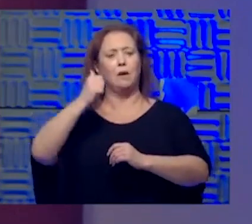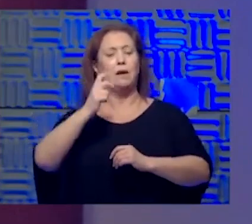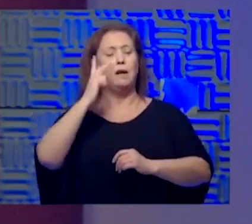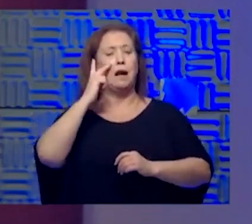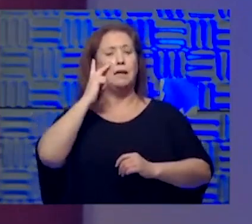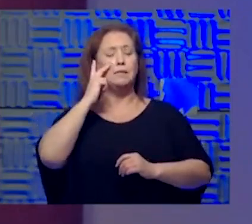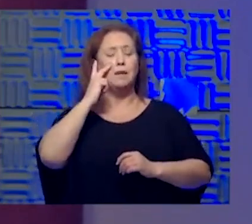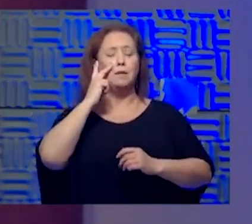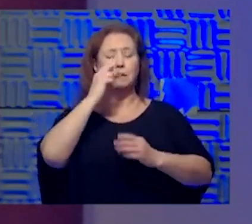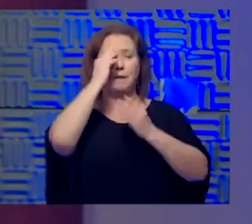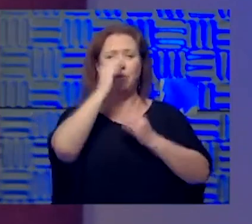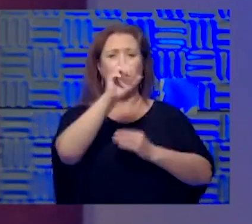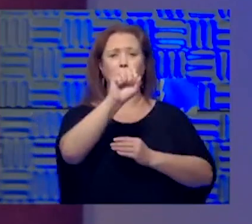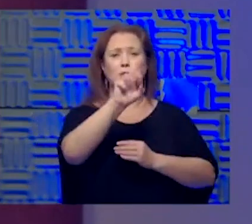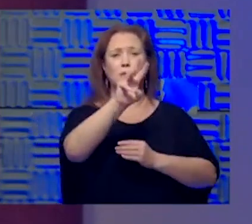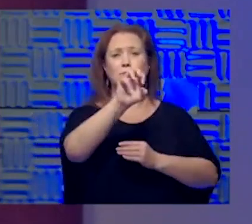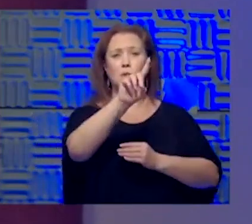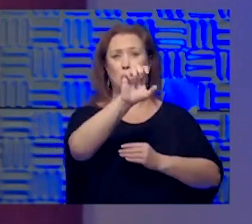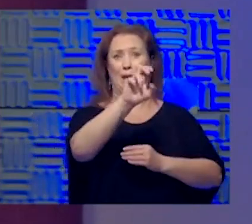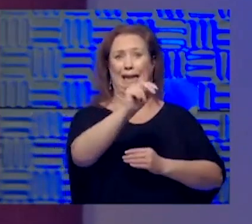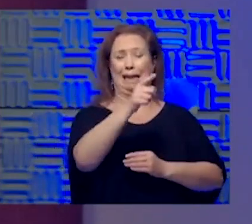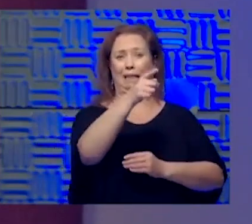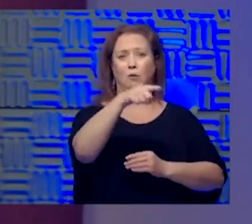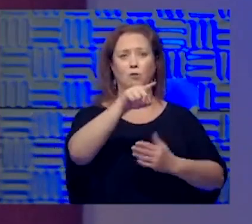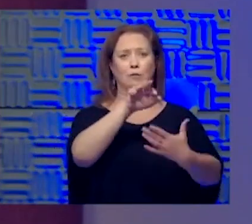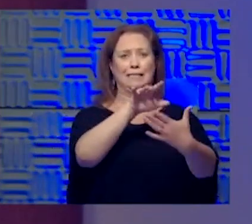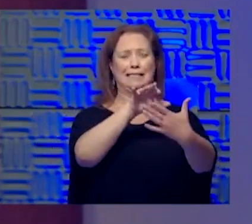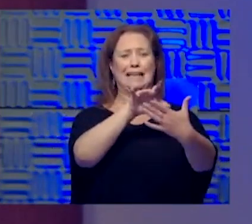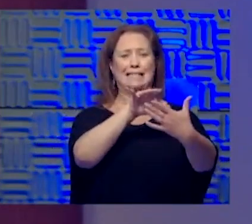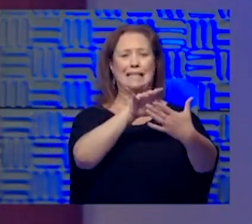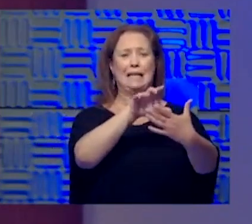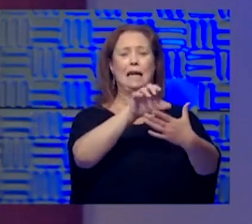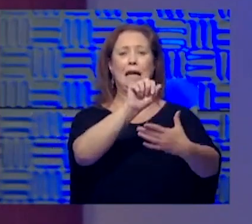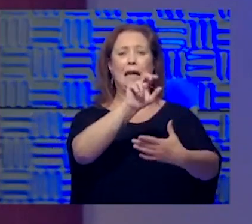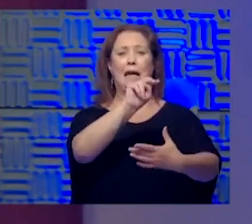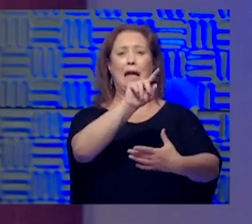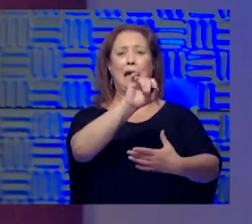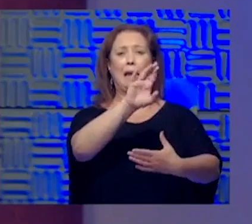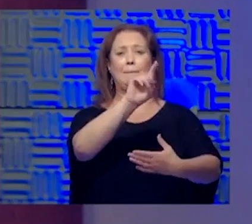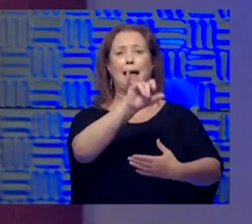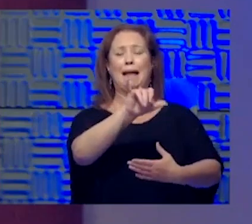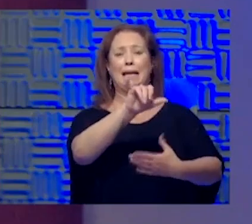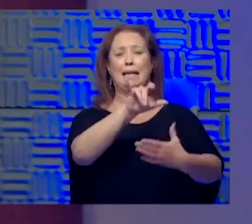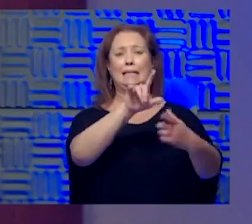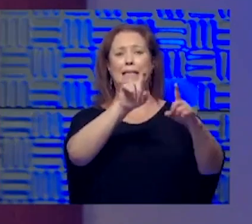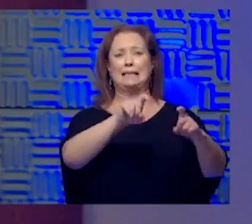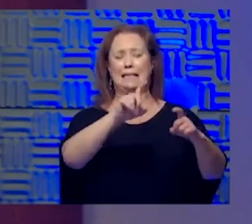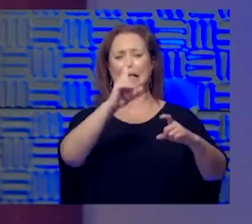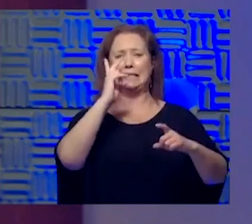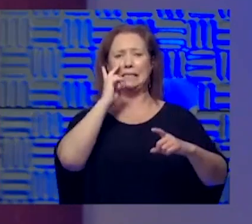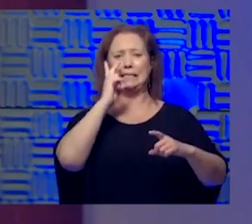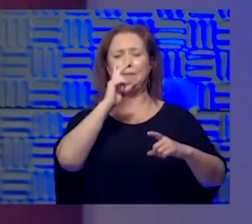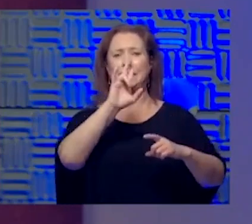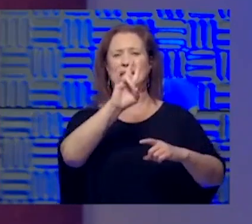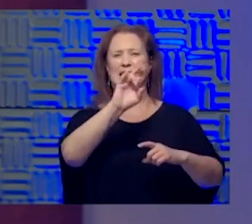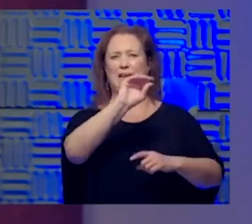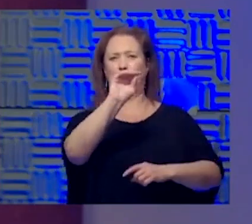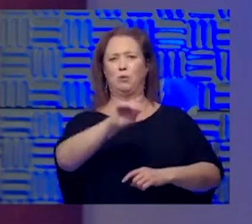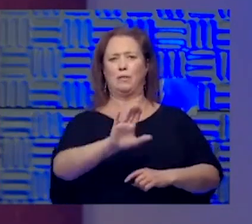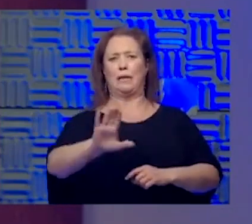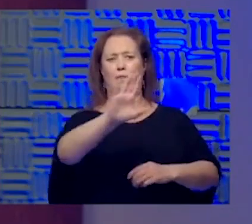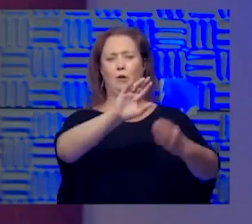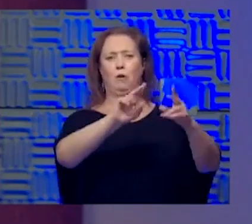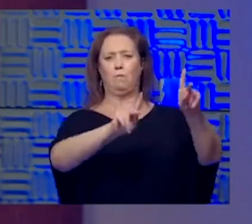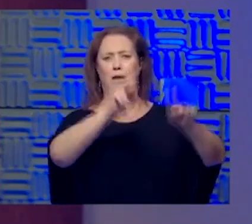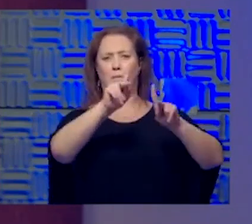Sweden, and this is a problem. In Sweden, they're doing a bunch of antibody testing, and it looks like only about 7% of the population is